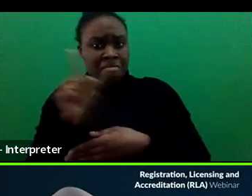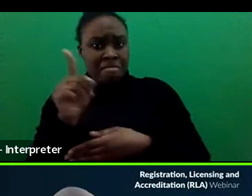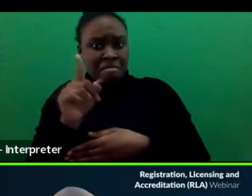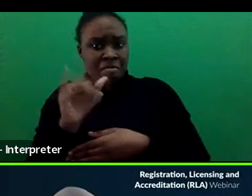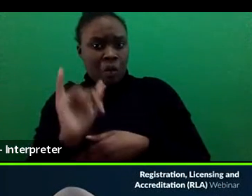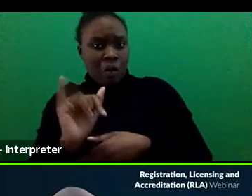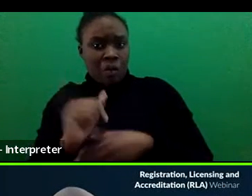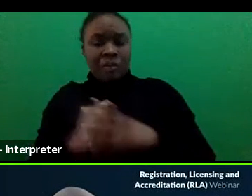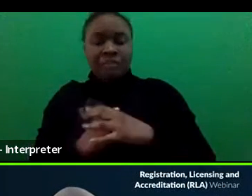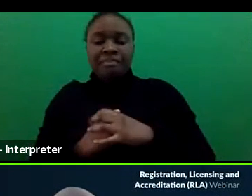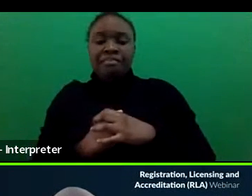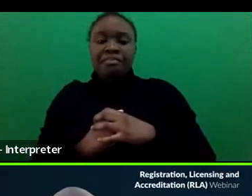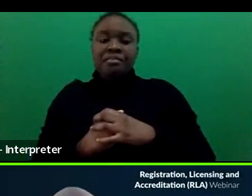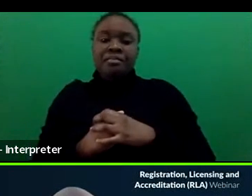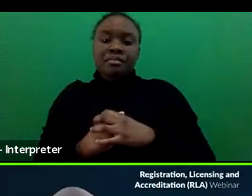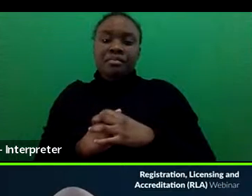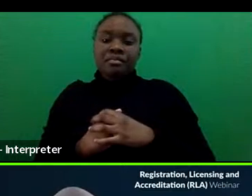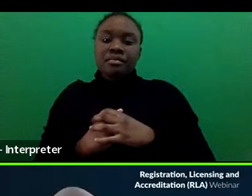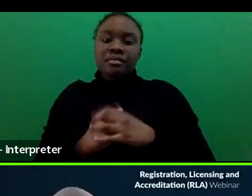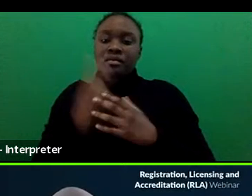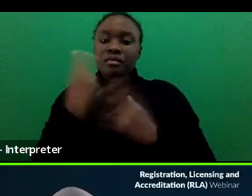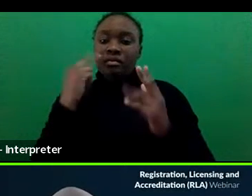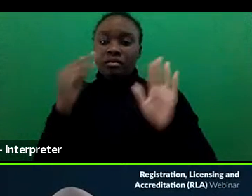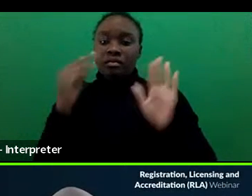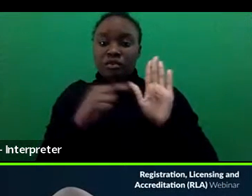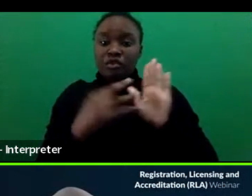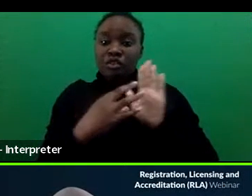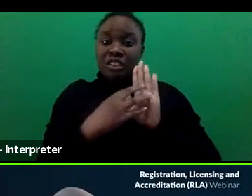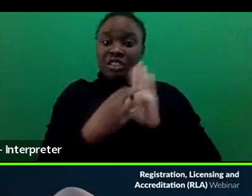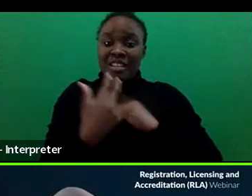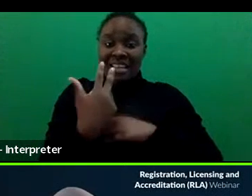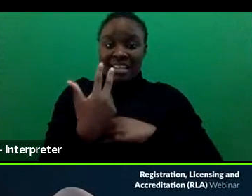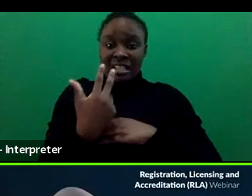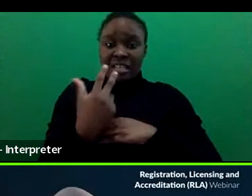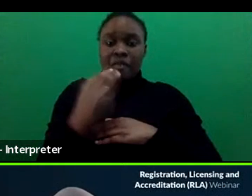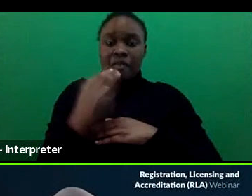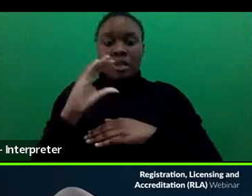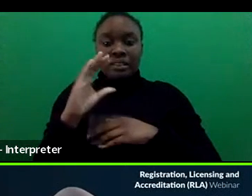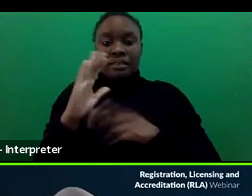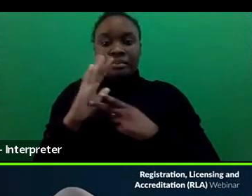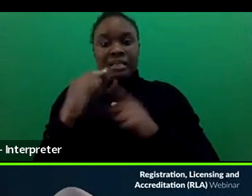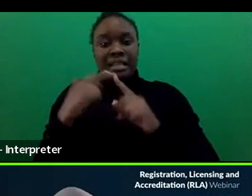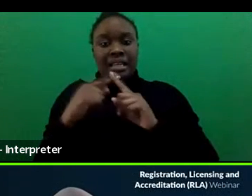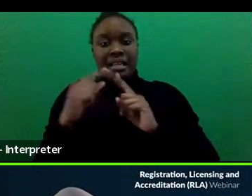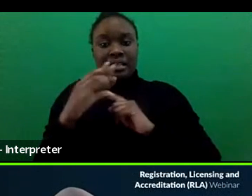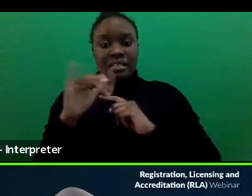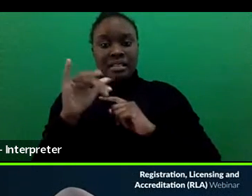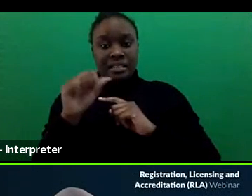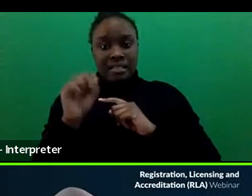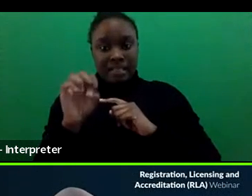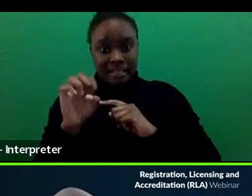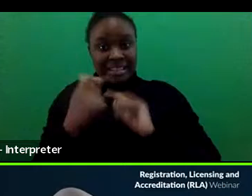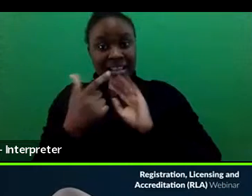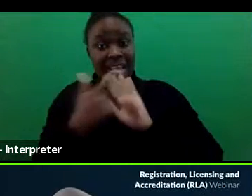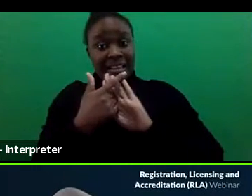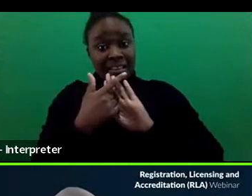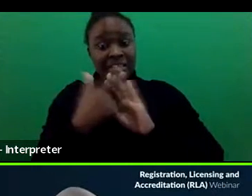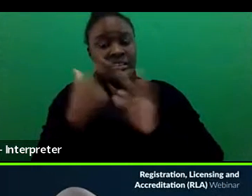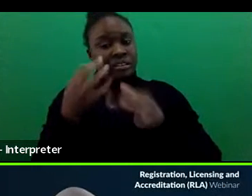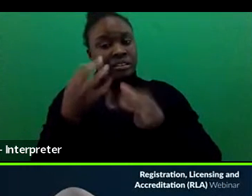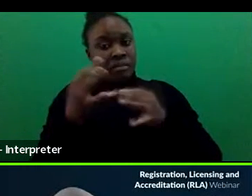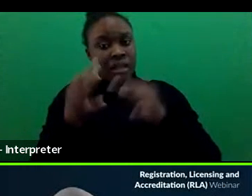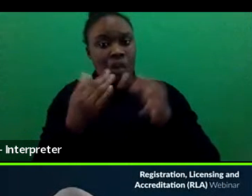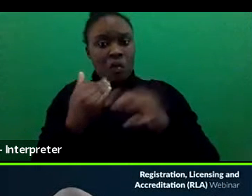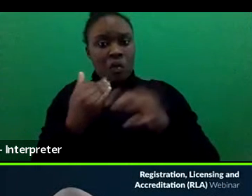The rules to Section 8 of the Customs and Excise Act define who and what a